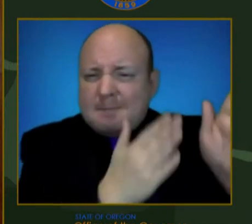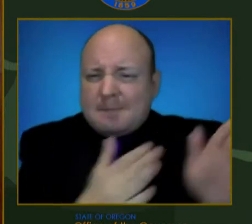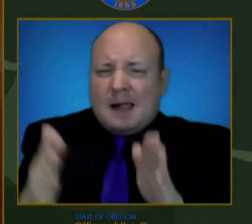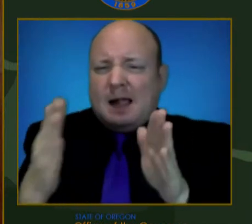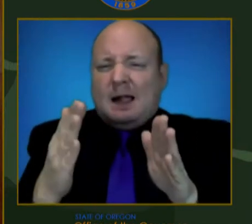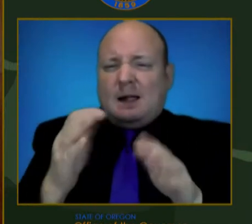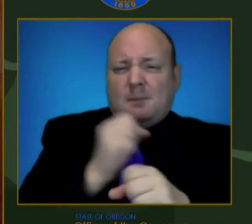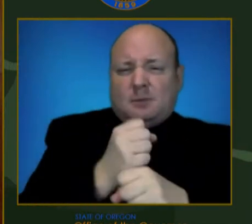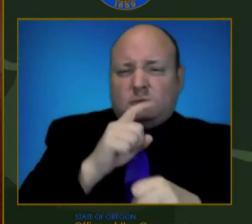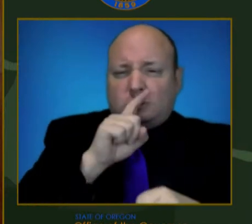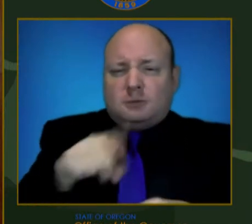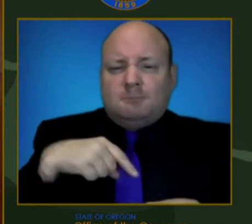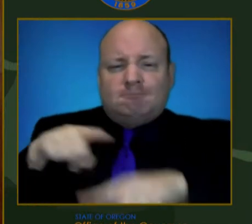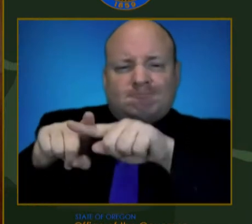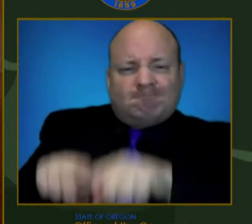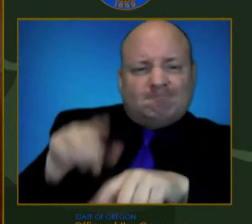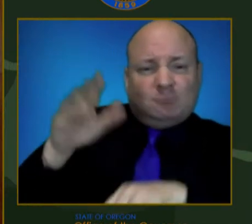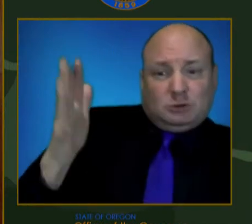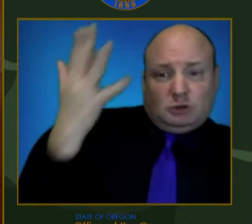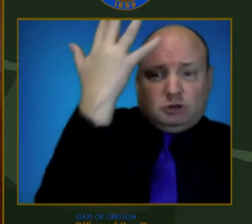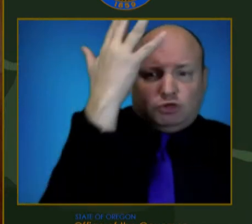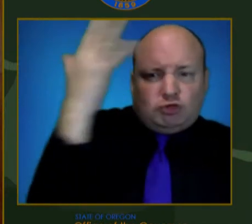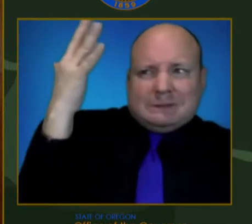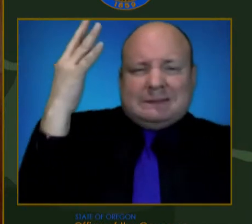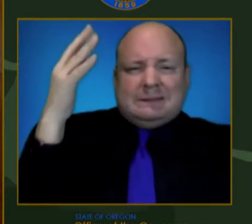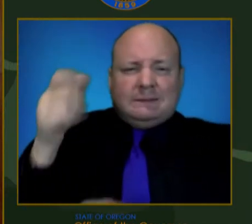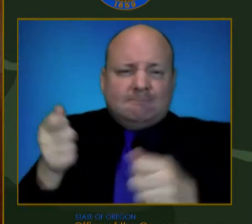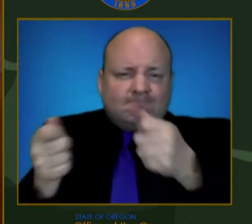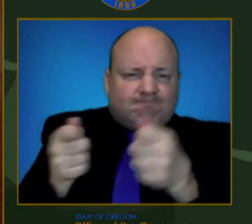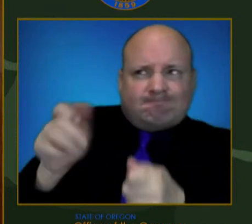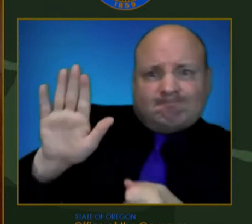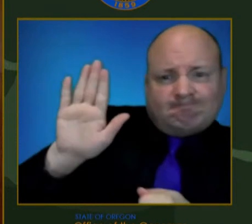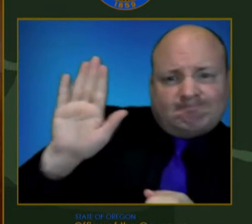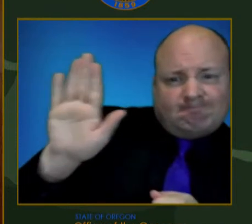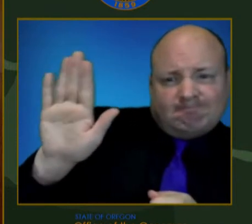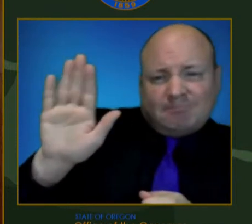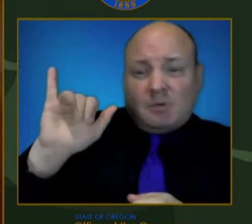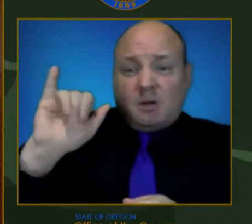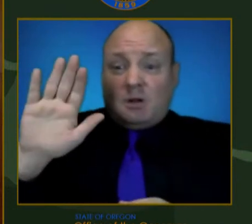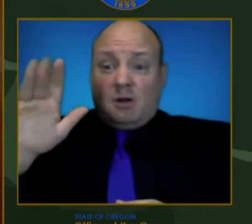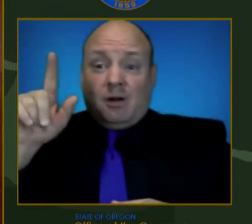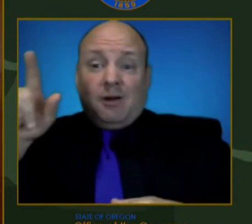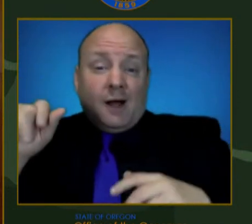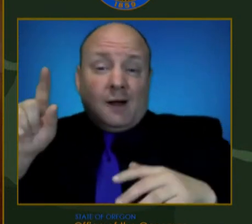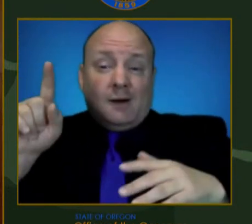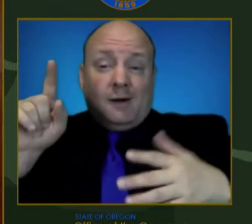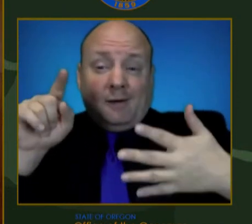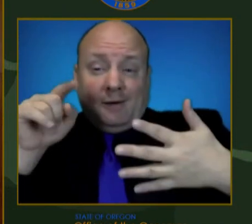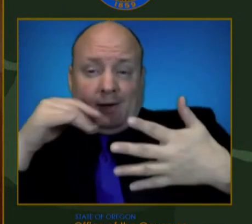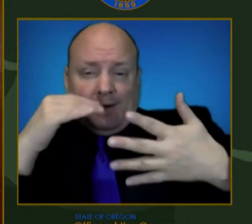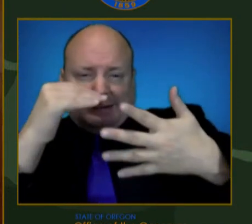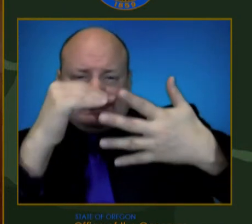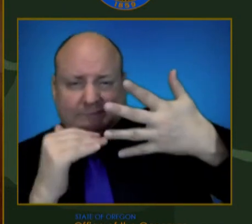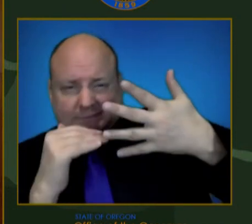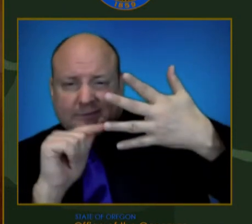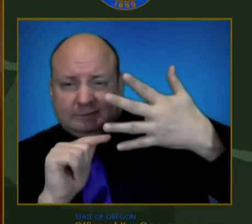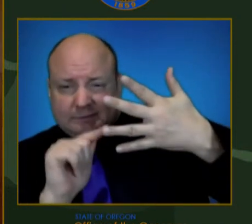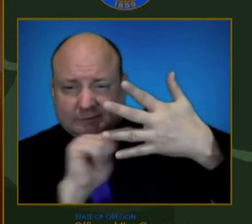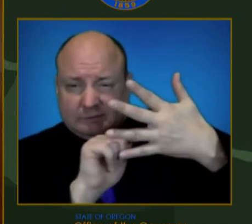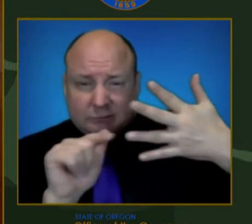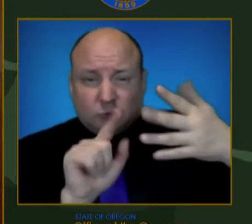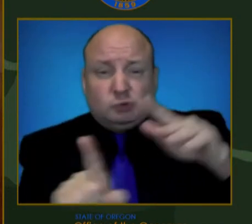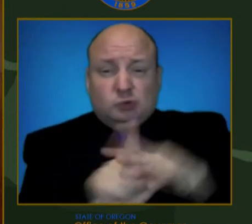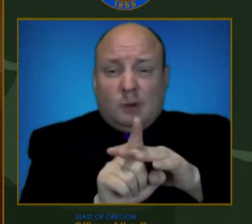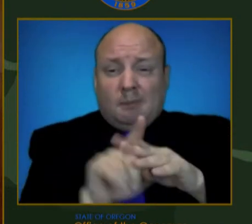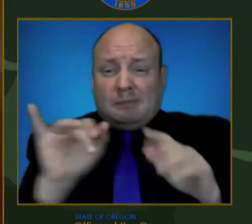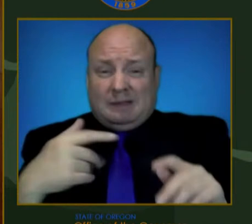science-based forest management. I remember showing up that final week of negotiations thinking that my team, as